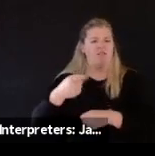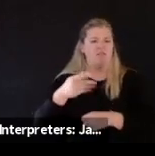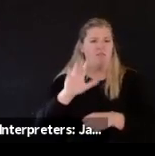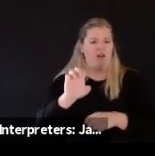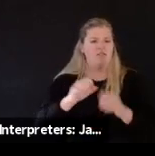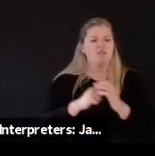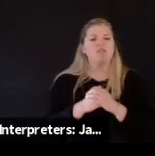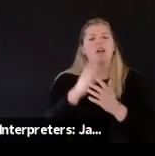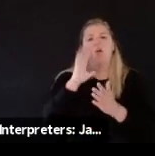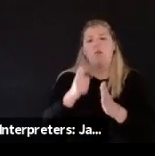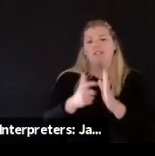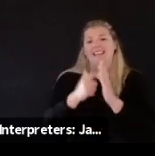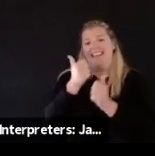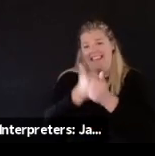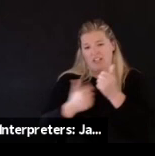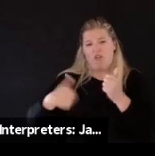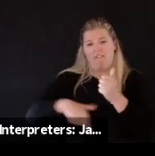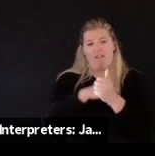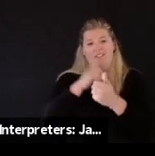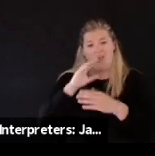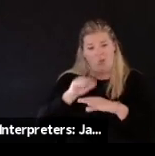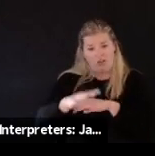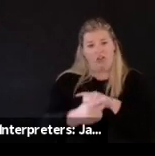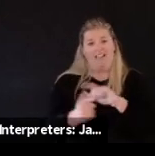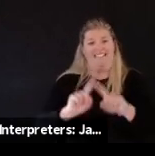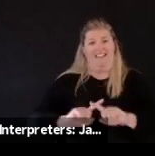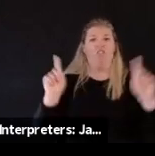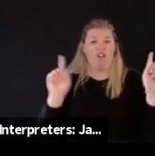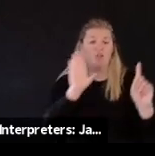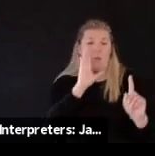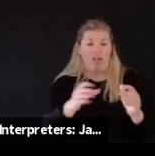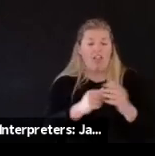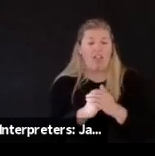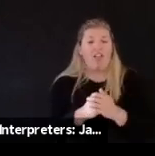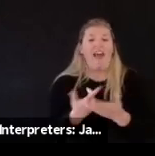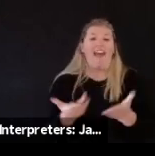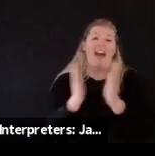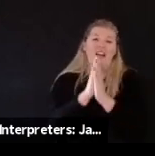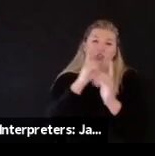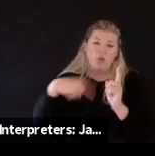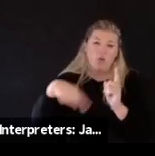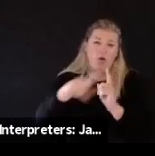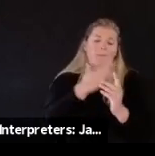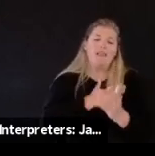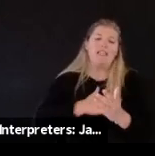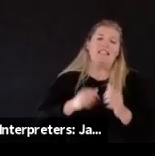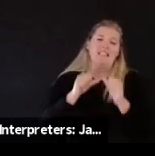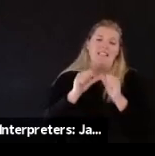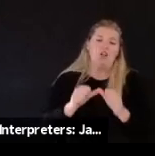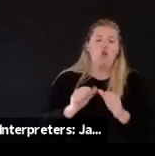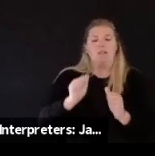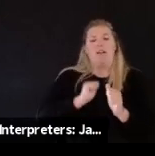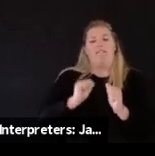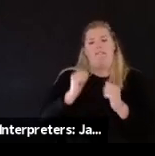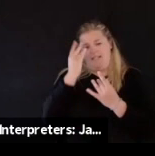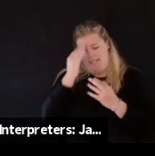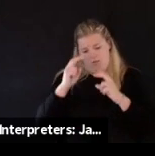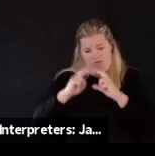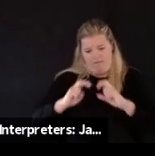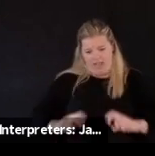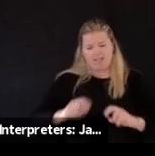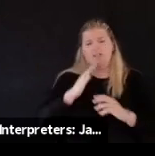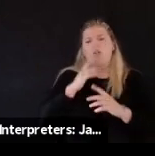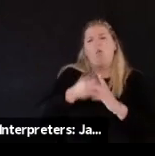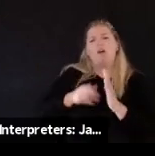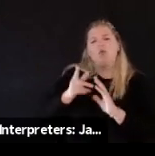make a difference for all of us. And I ask that we just continue to self-reflect and consider, what is my role? How do I show up